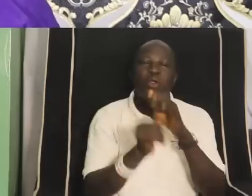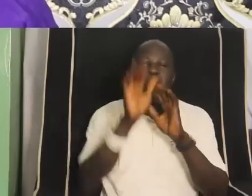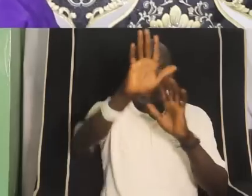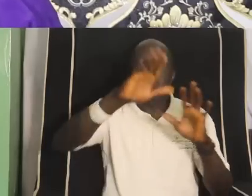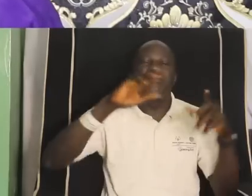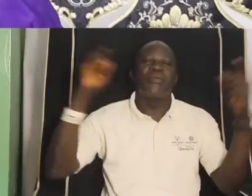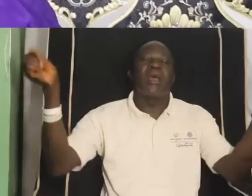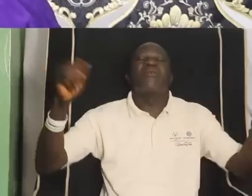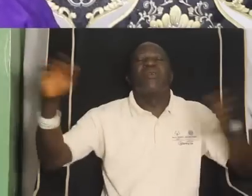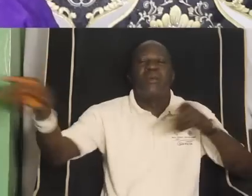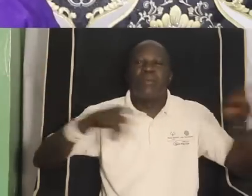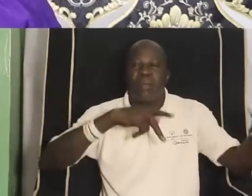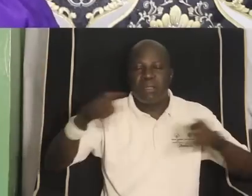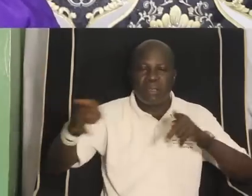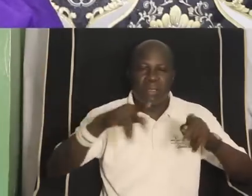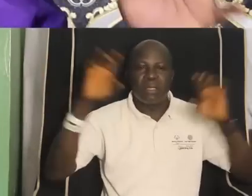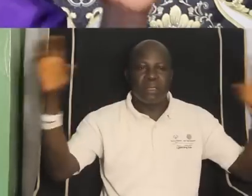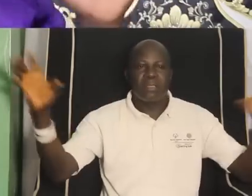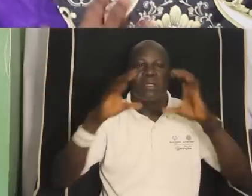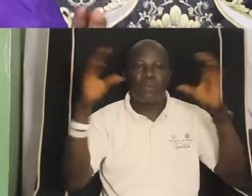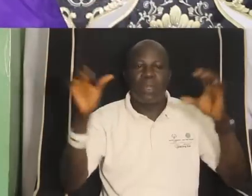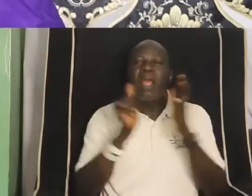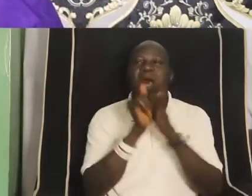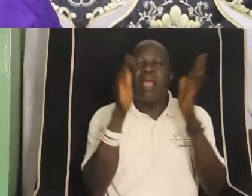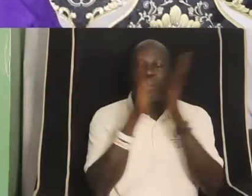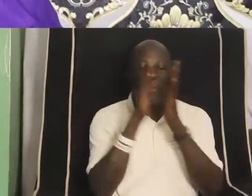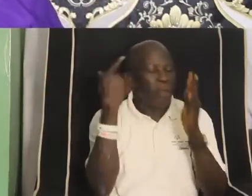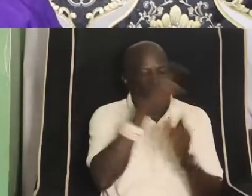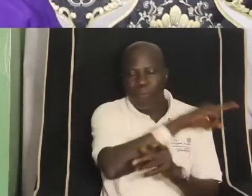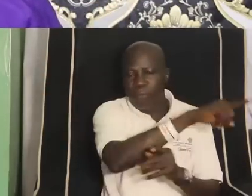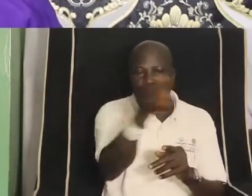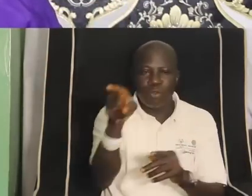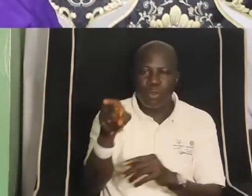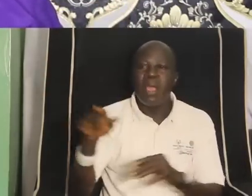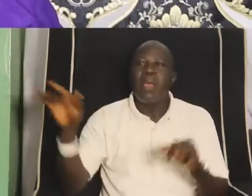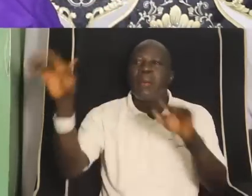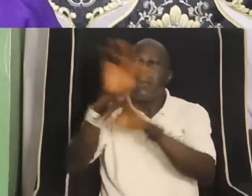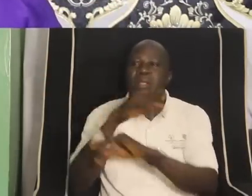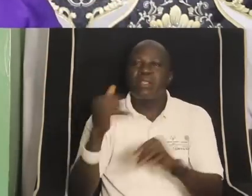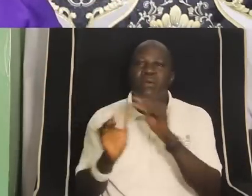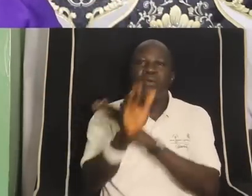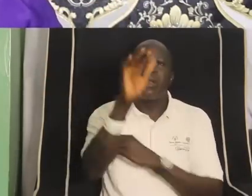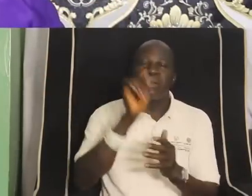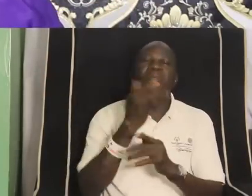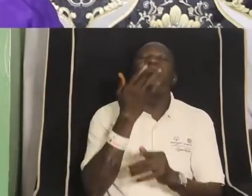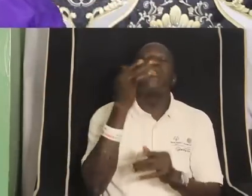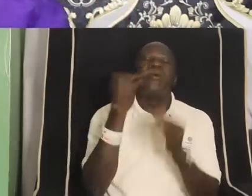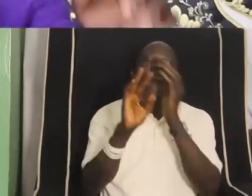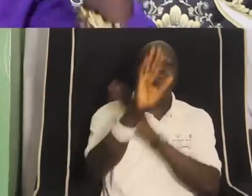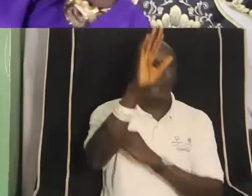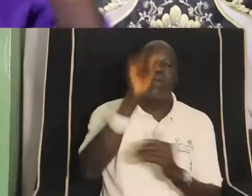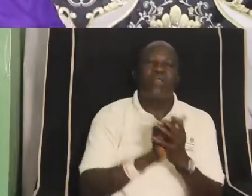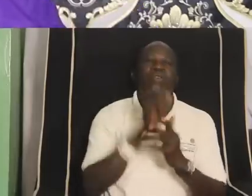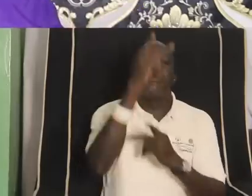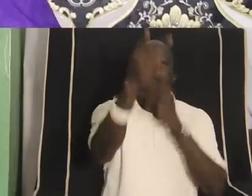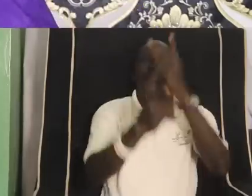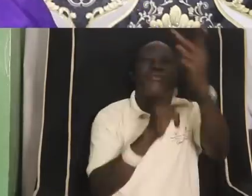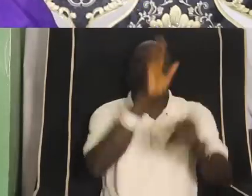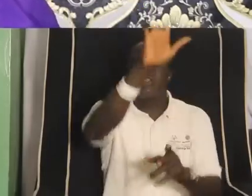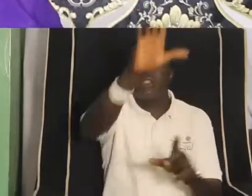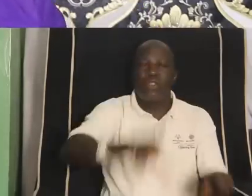ayeye se you that are celebration gbagbo afun I pray for you anu olorun atojure re master and favor of God o ma bi aye